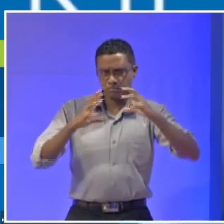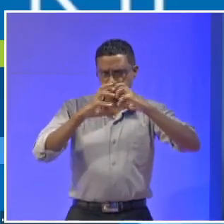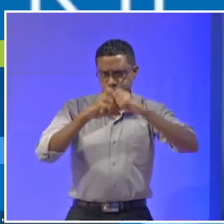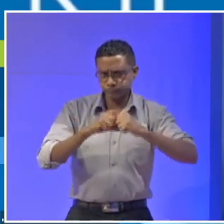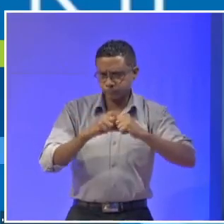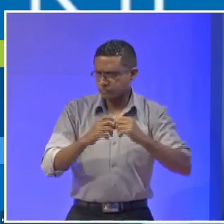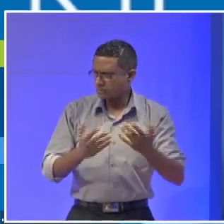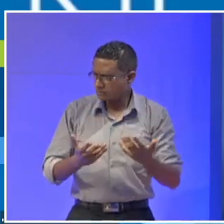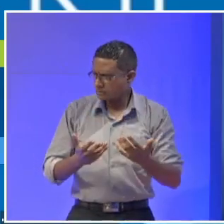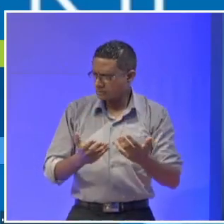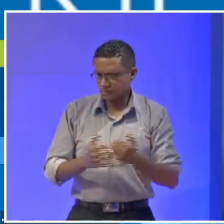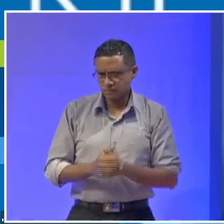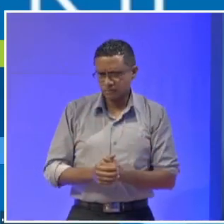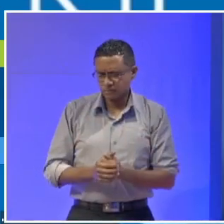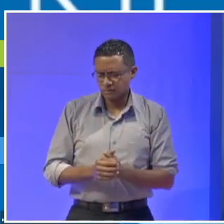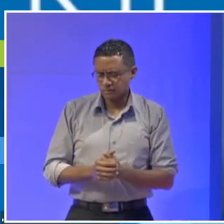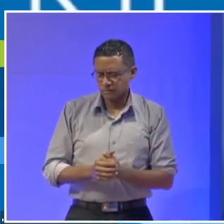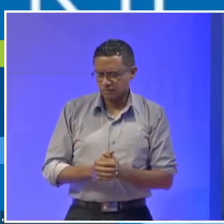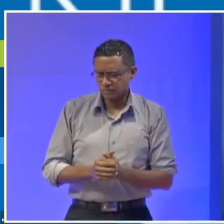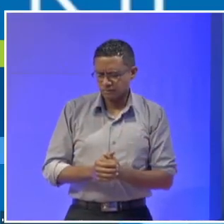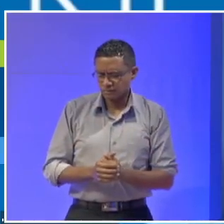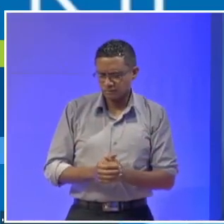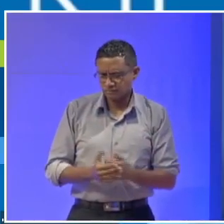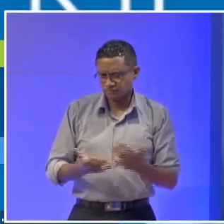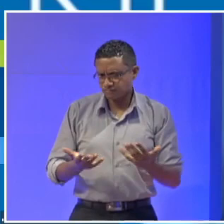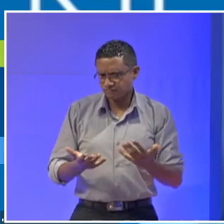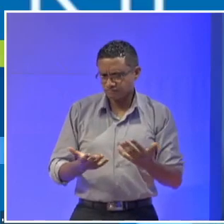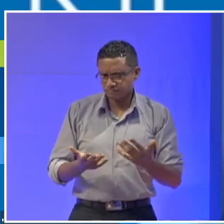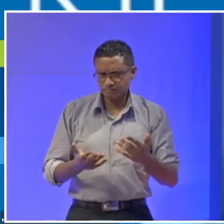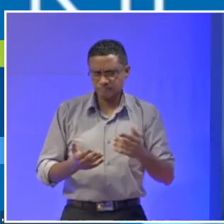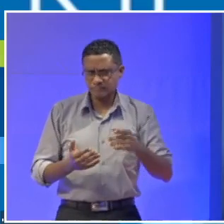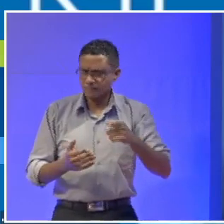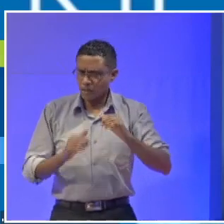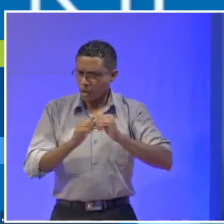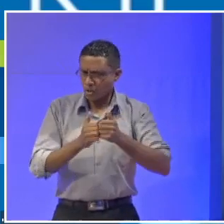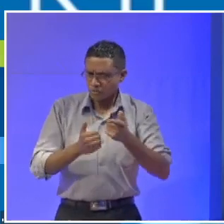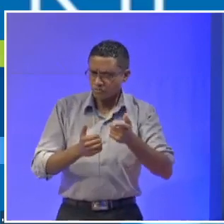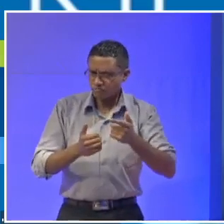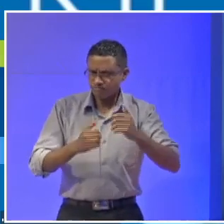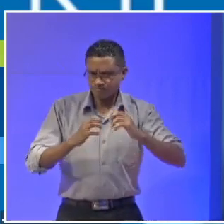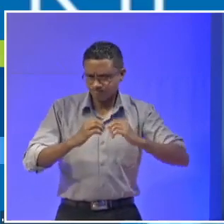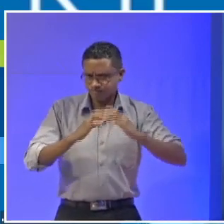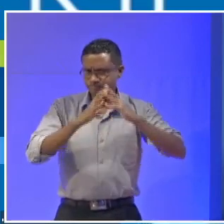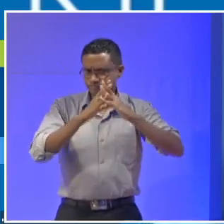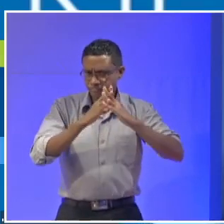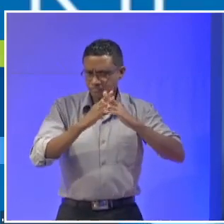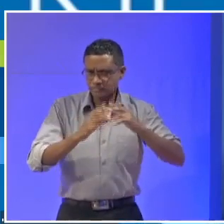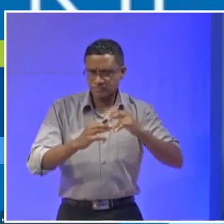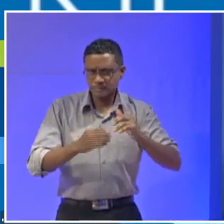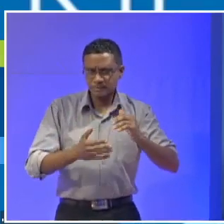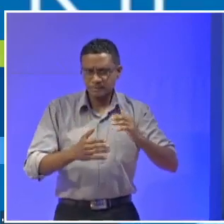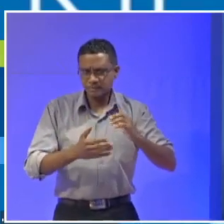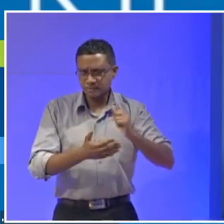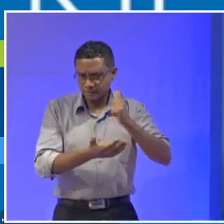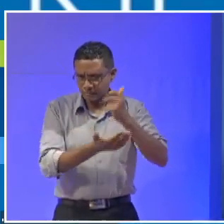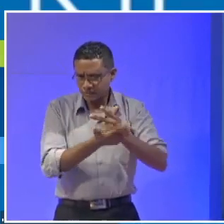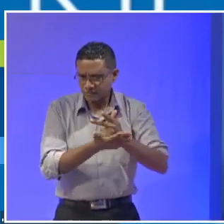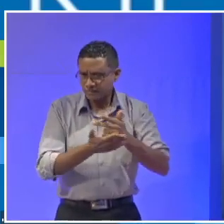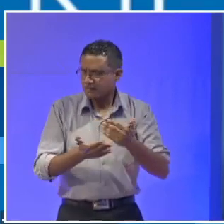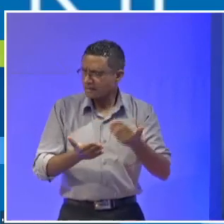rapid antigen tests being approved and tested by the Chemistry, Food and Drug Division? Thank